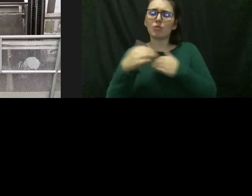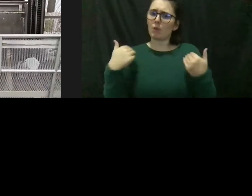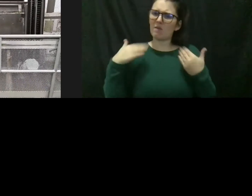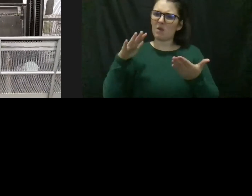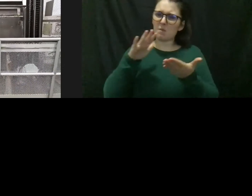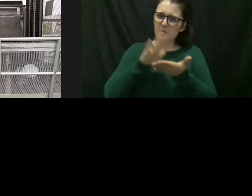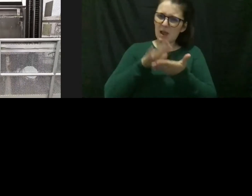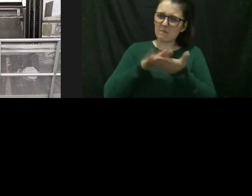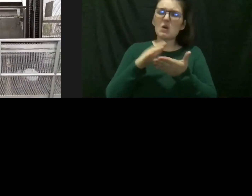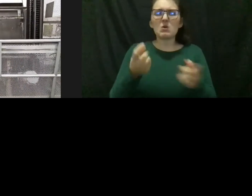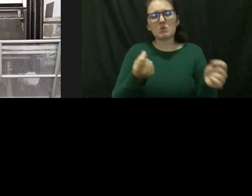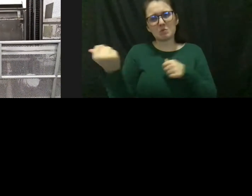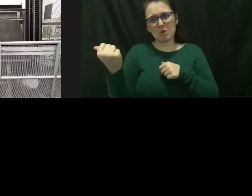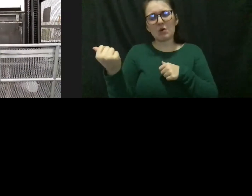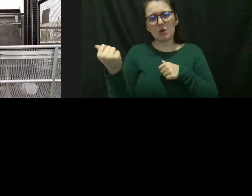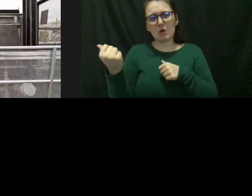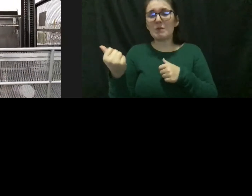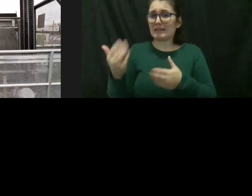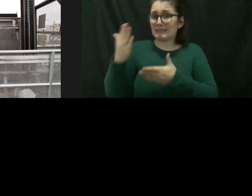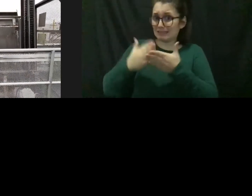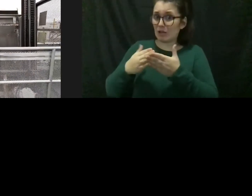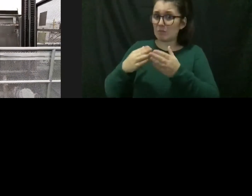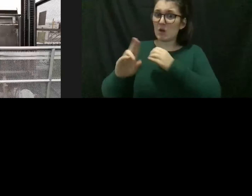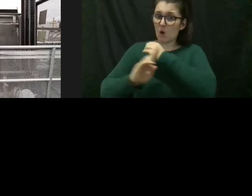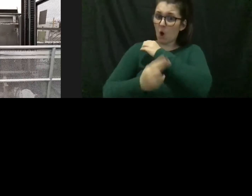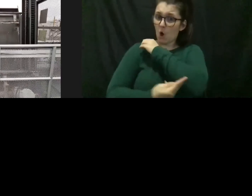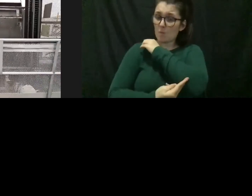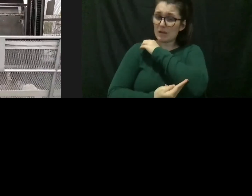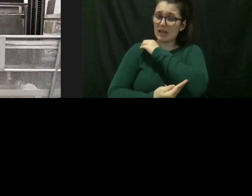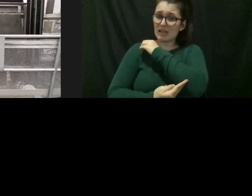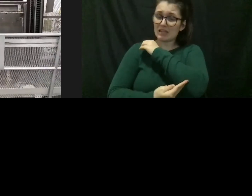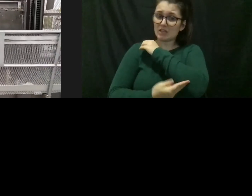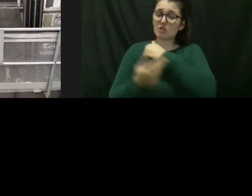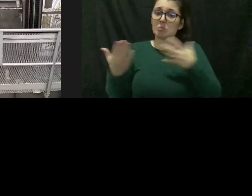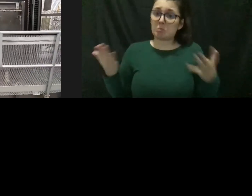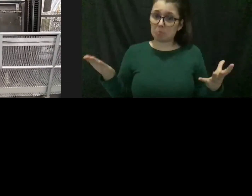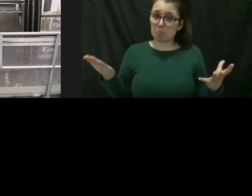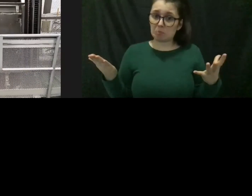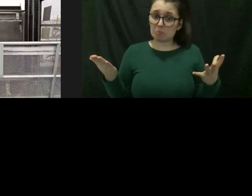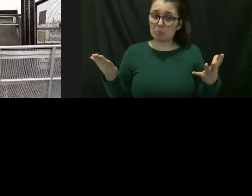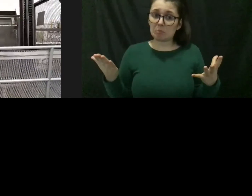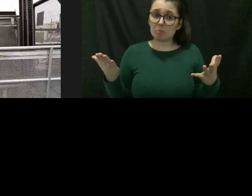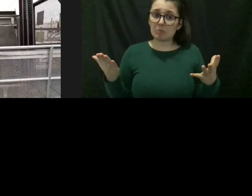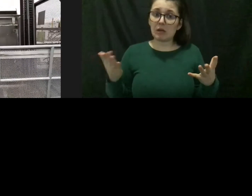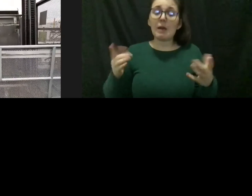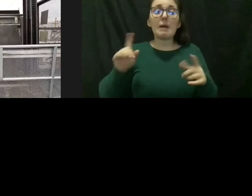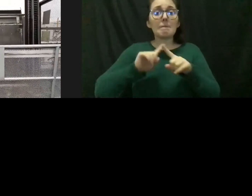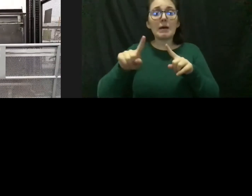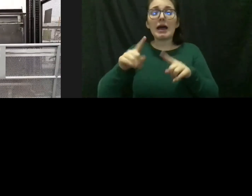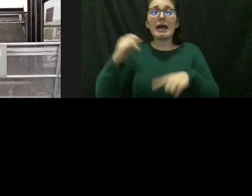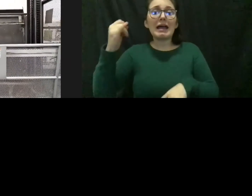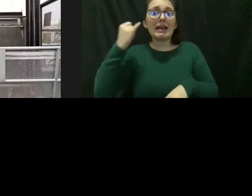need to remove. It also can have garbage, which you're not supposed to use the toilet as a trash can. But whatever's been flushed down the